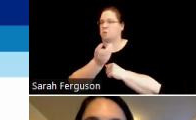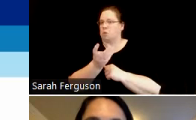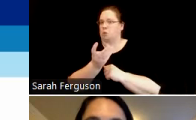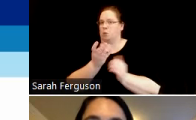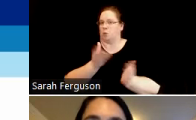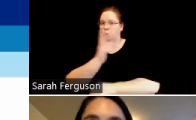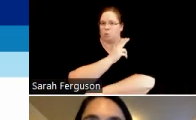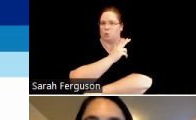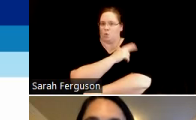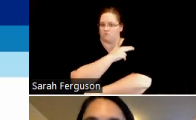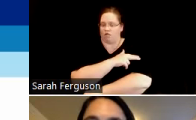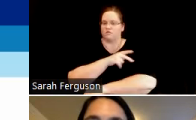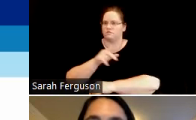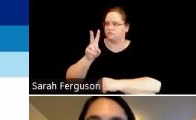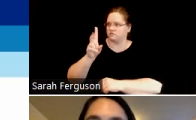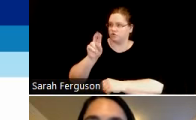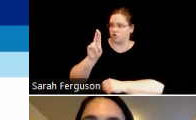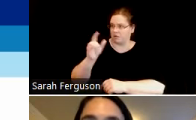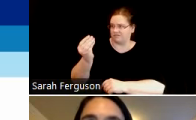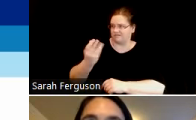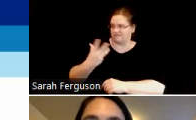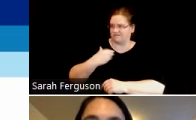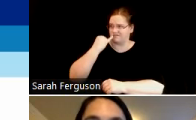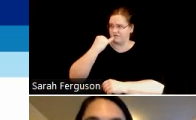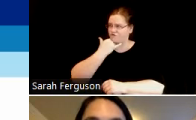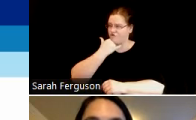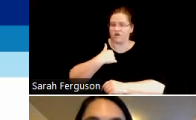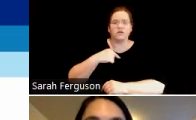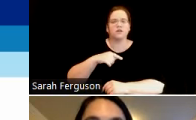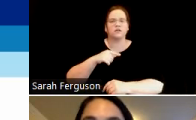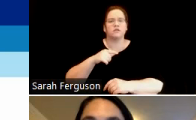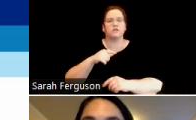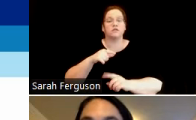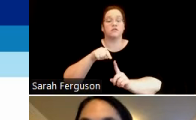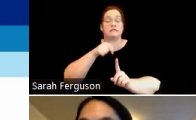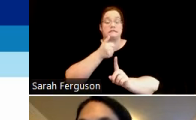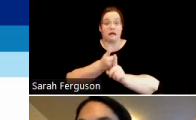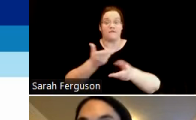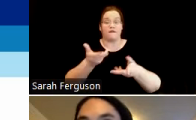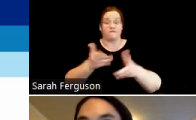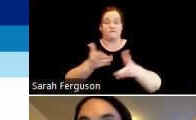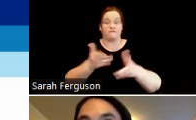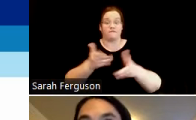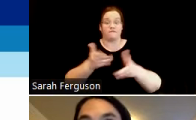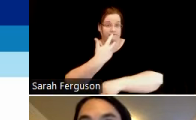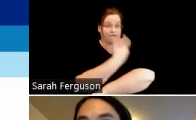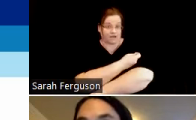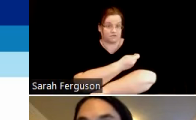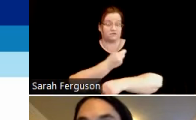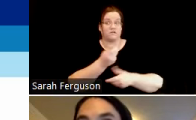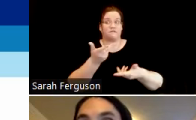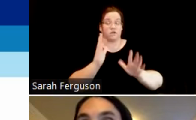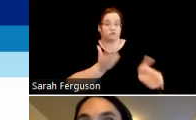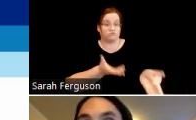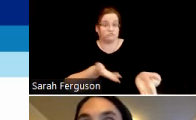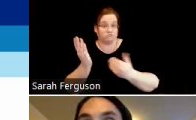can correct me if I'm wrong, but we have not had a vaccinated child admitted to the hospitals, as far as I